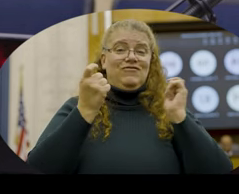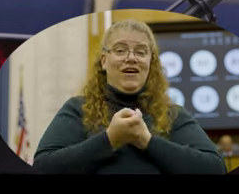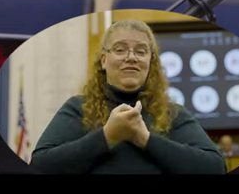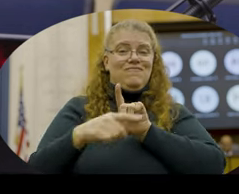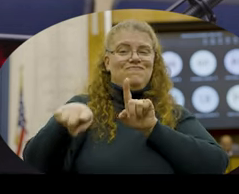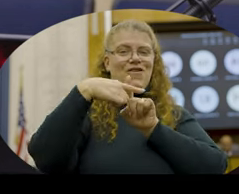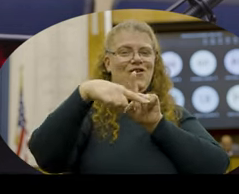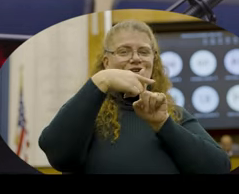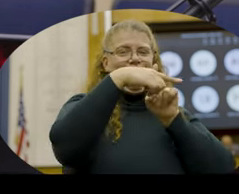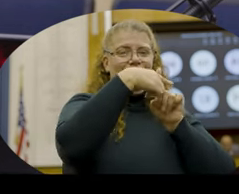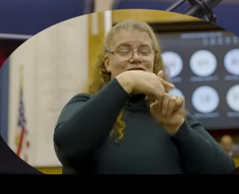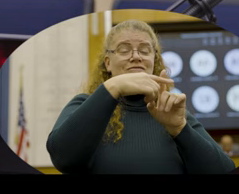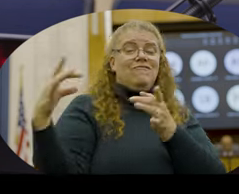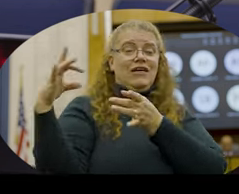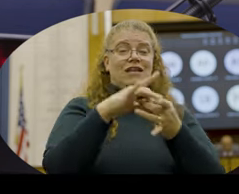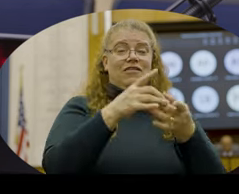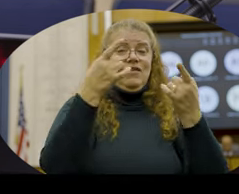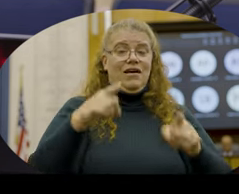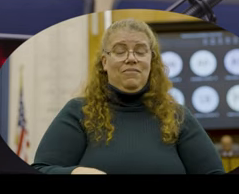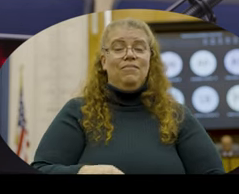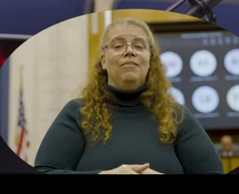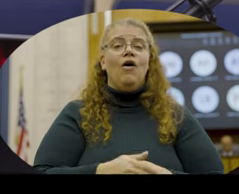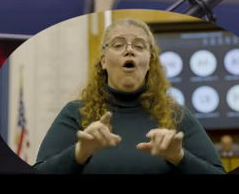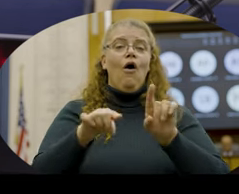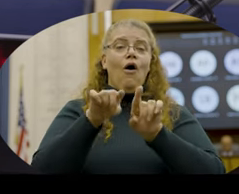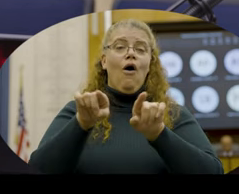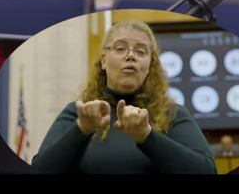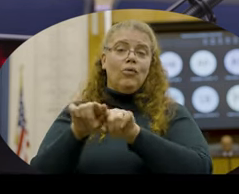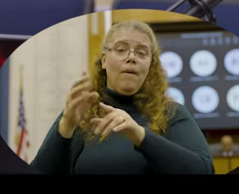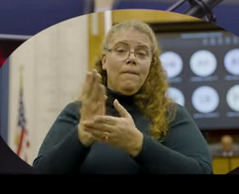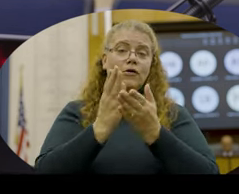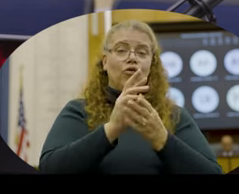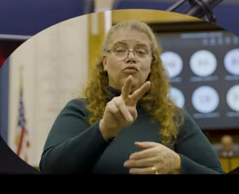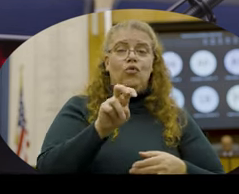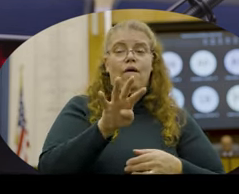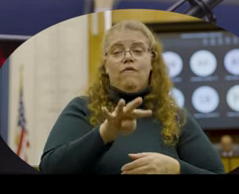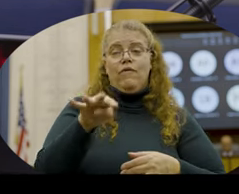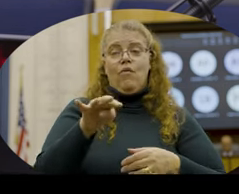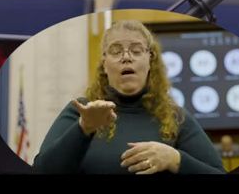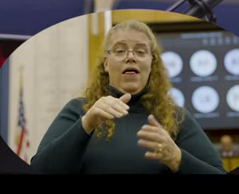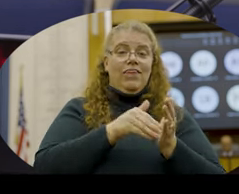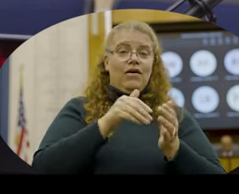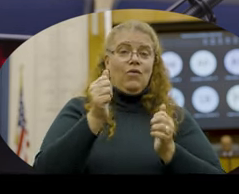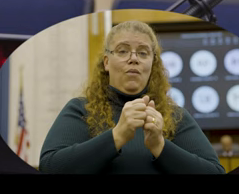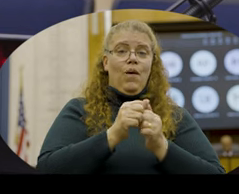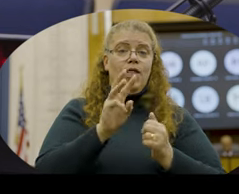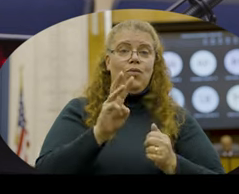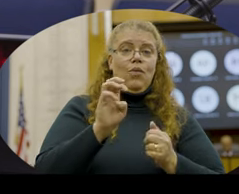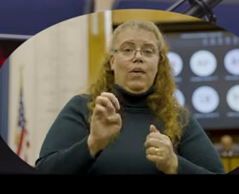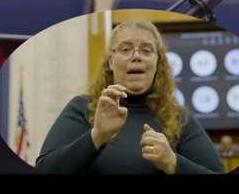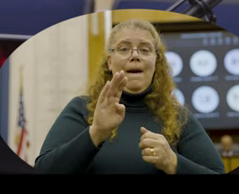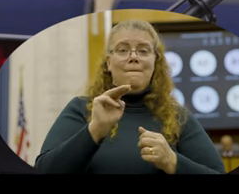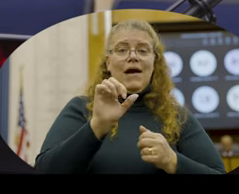Rock, Main, Ginter, and West End libraries to ensure our kids and families can access